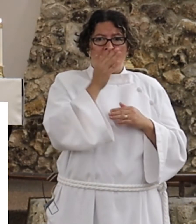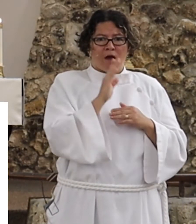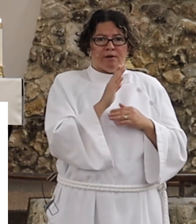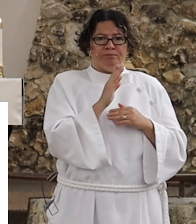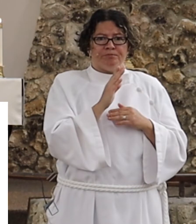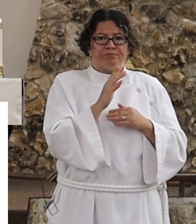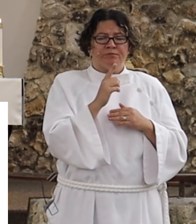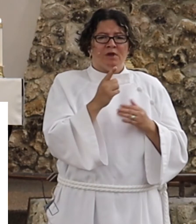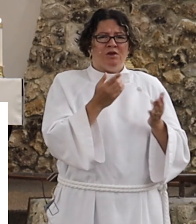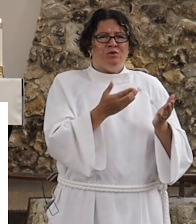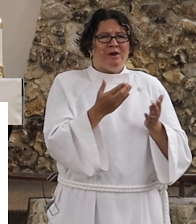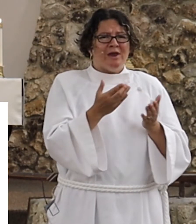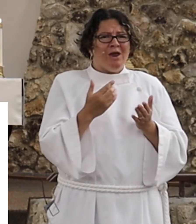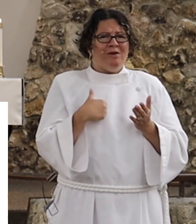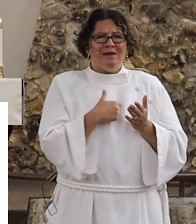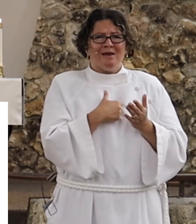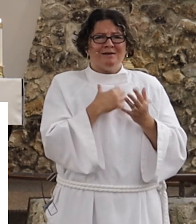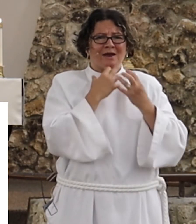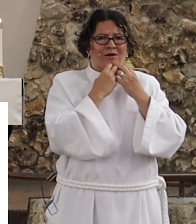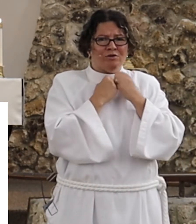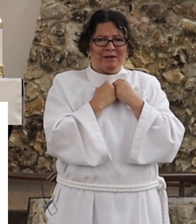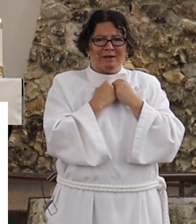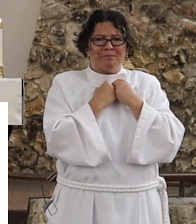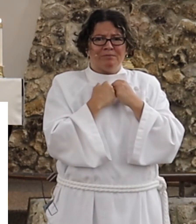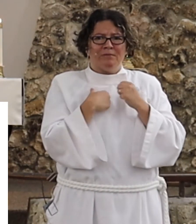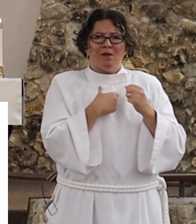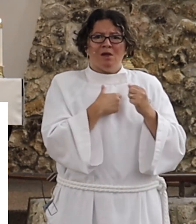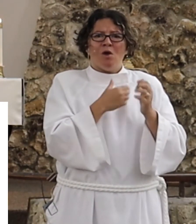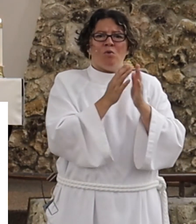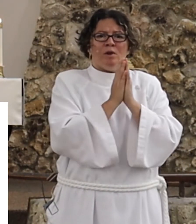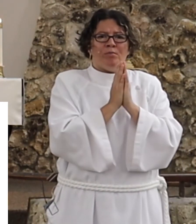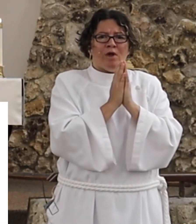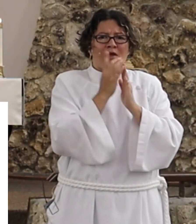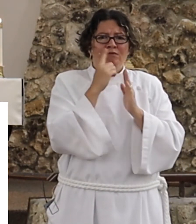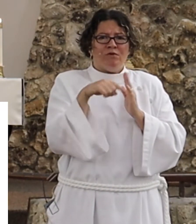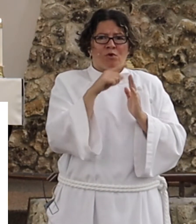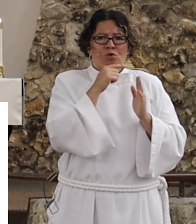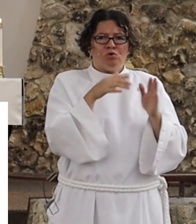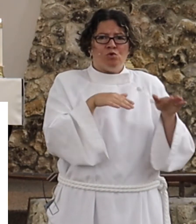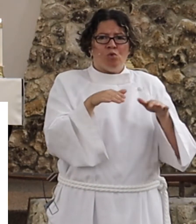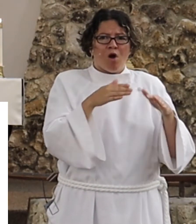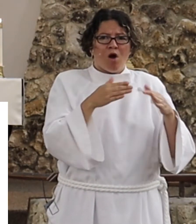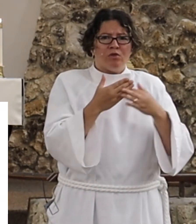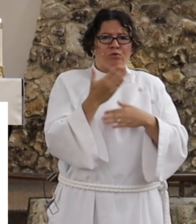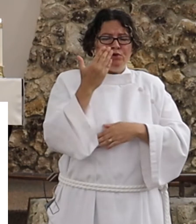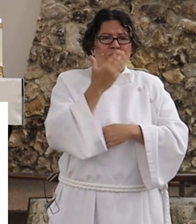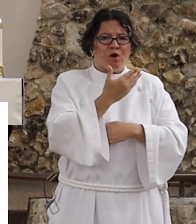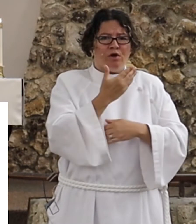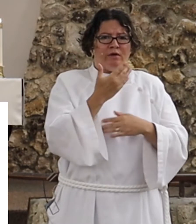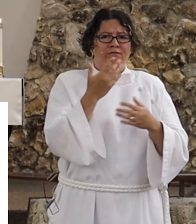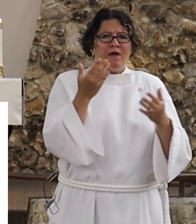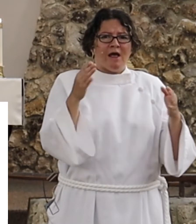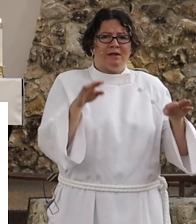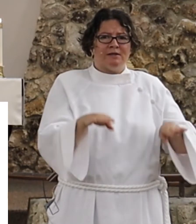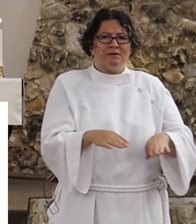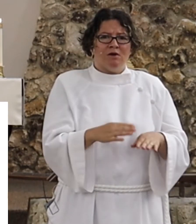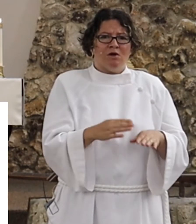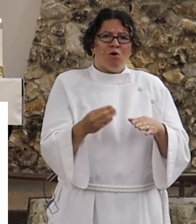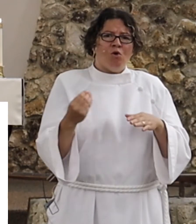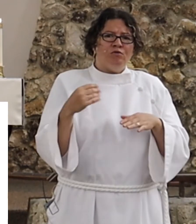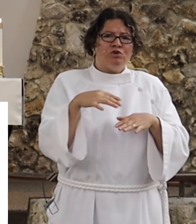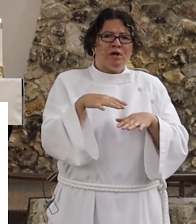Comforting God, you care yet tenderly. We pray for those who walk through the dark